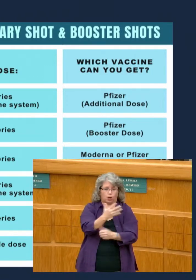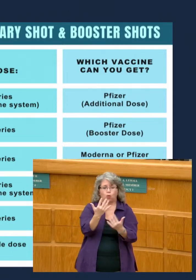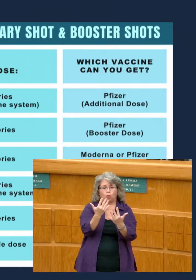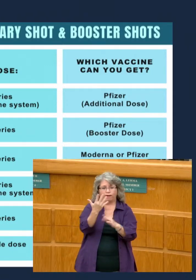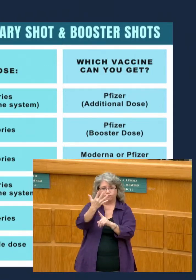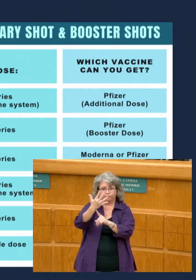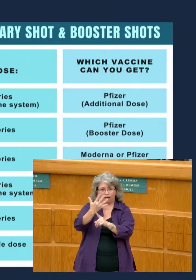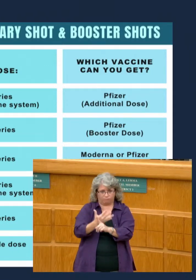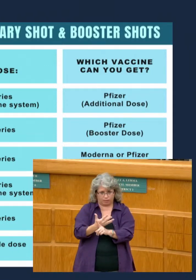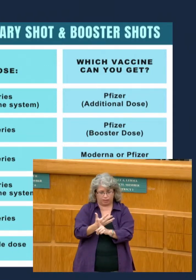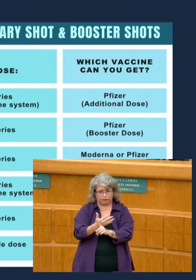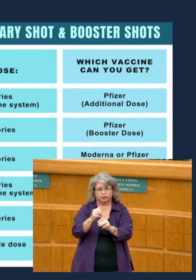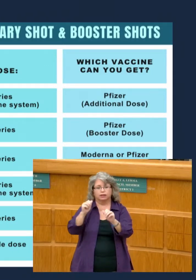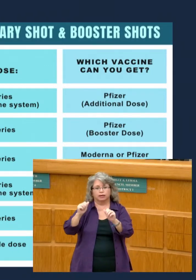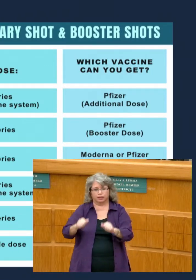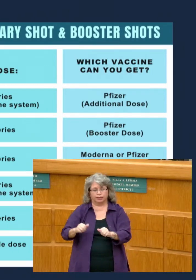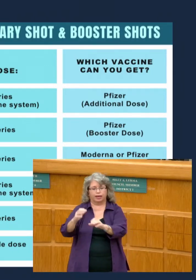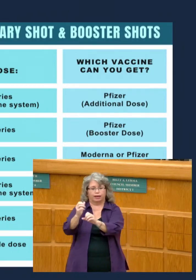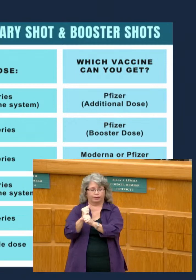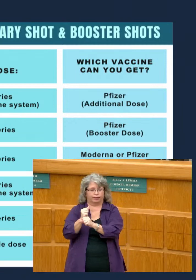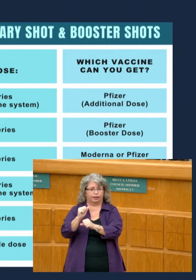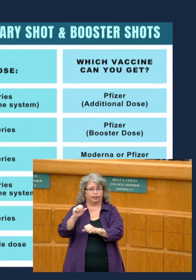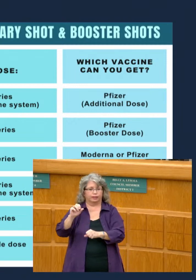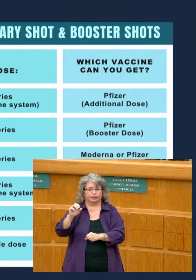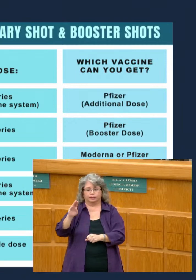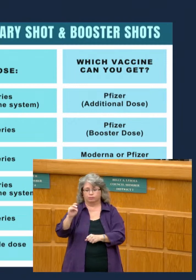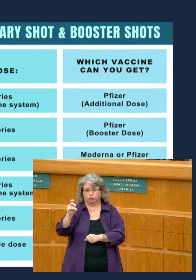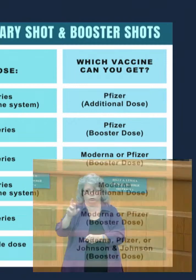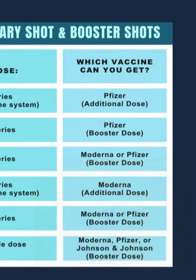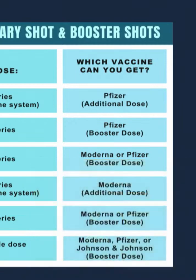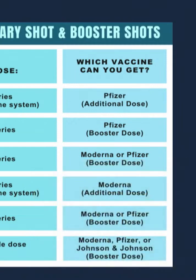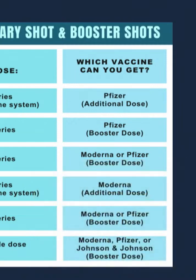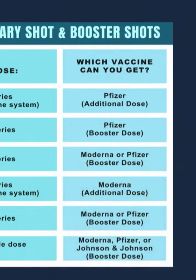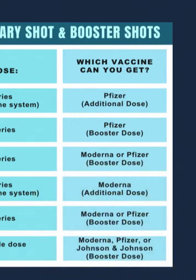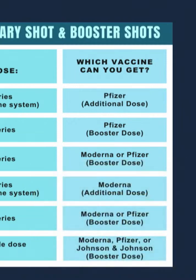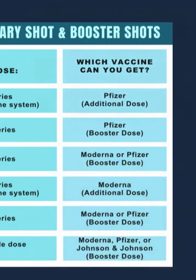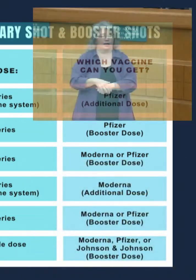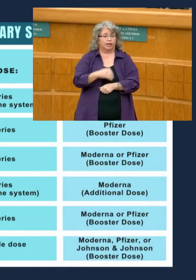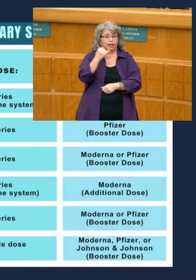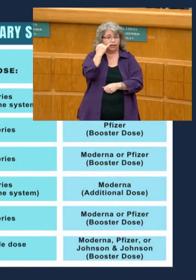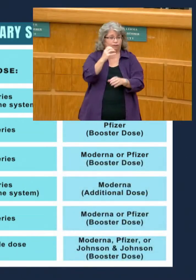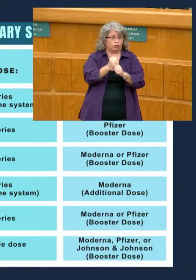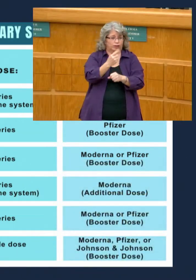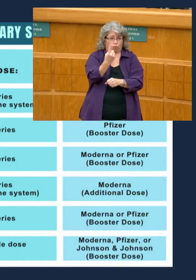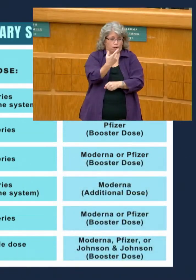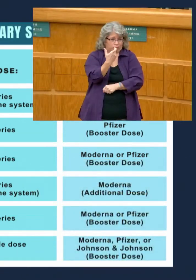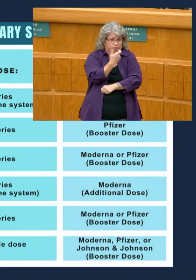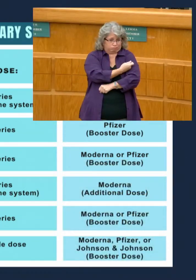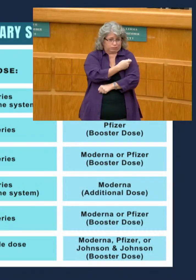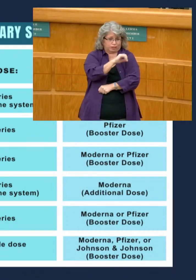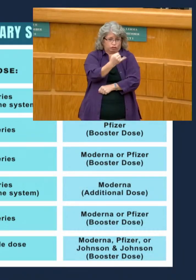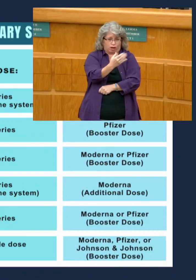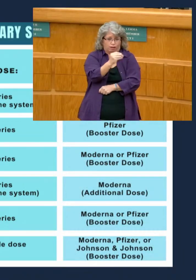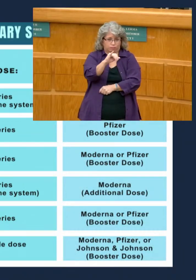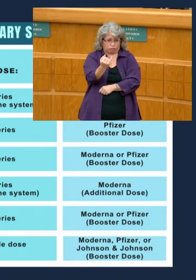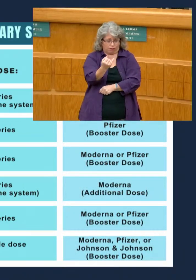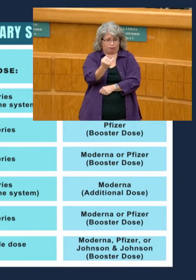second mRNA, either Pfizer or Moderna. And 2 months after J&J, you can get a booster.